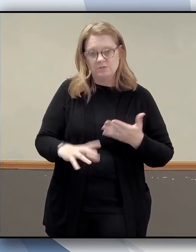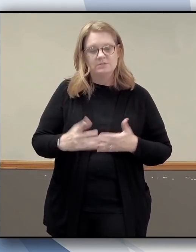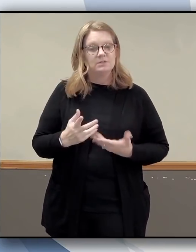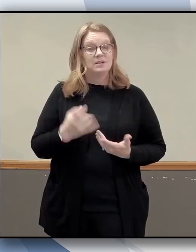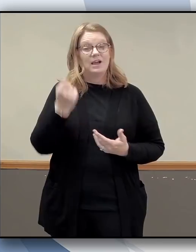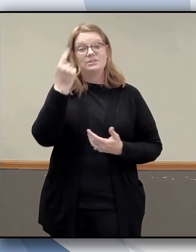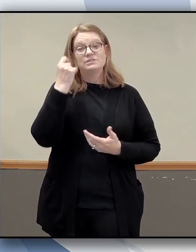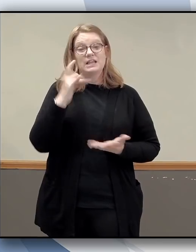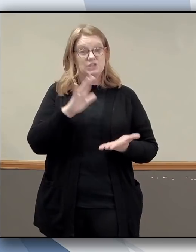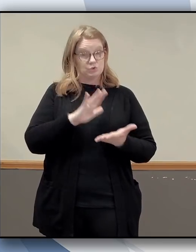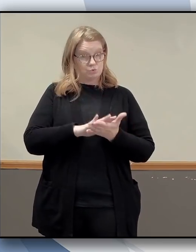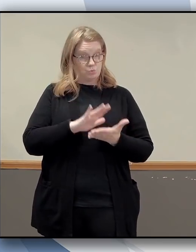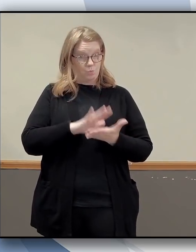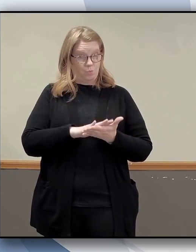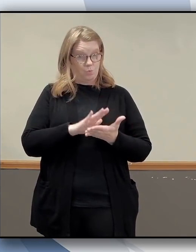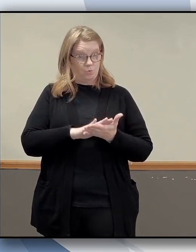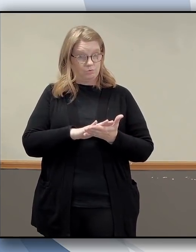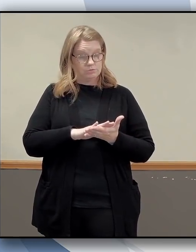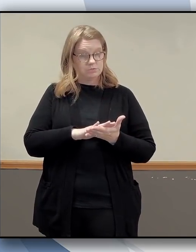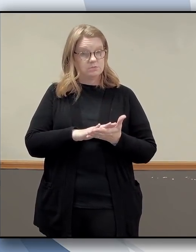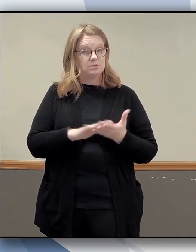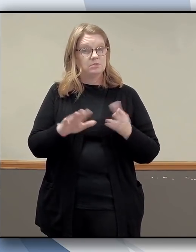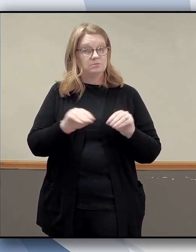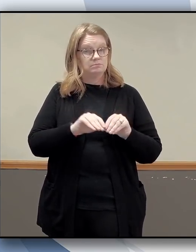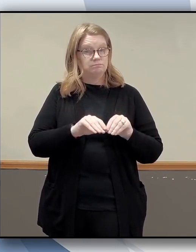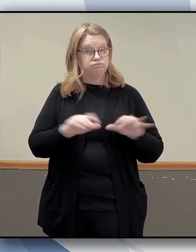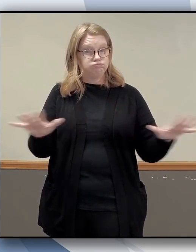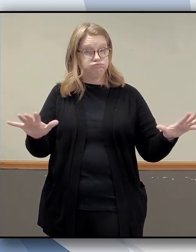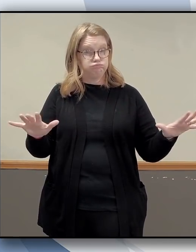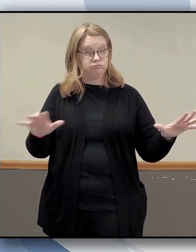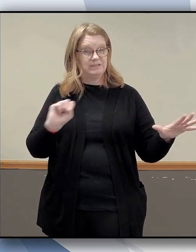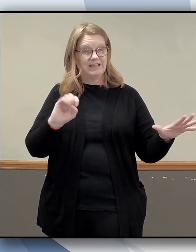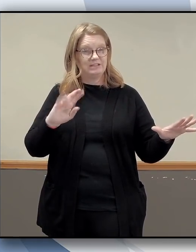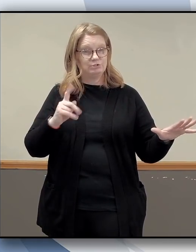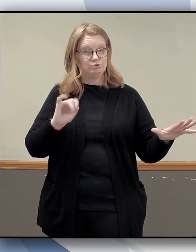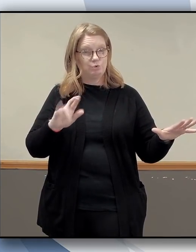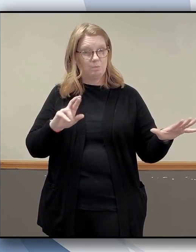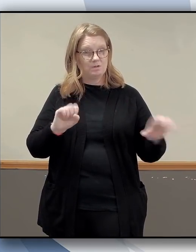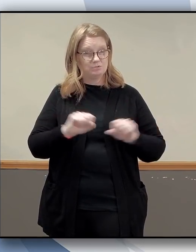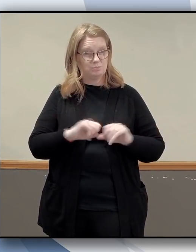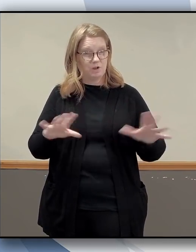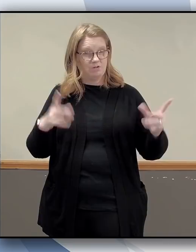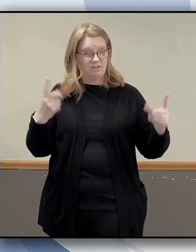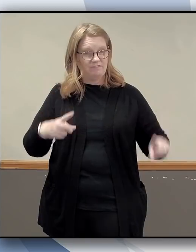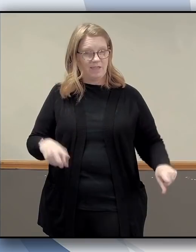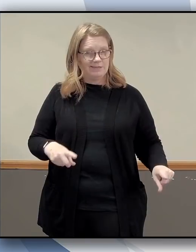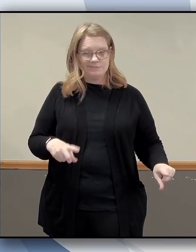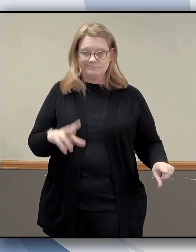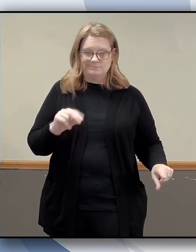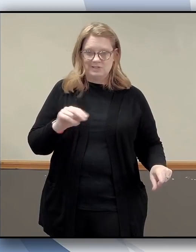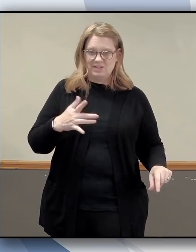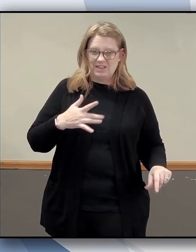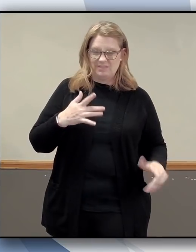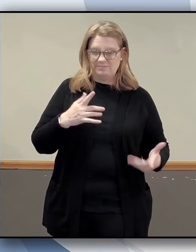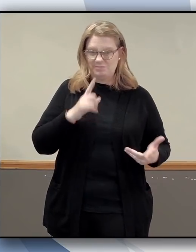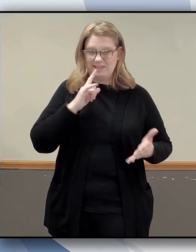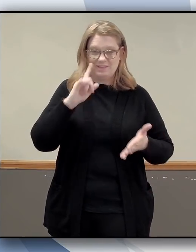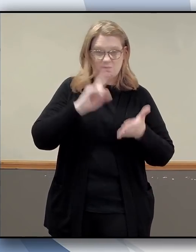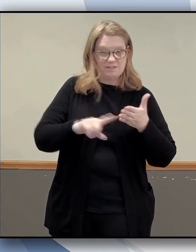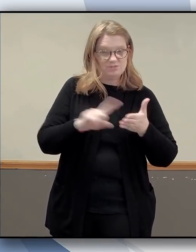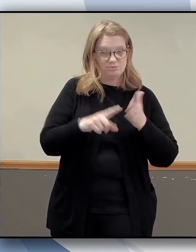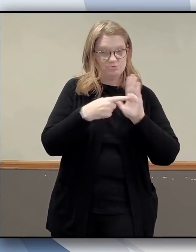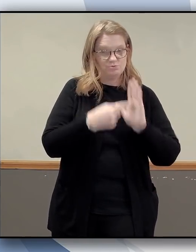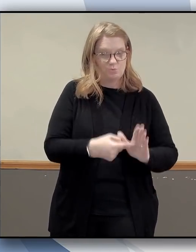not turning out to be any kind of super spreader events that people thought they were. And so this is fantastic